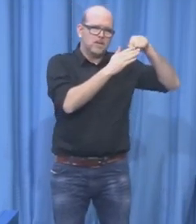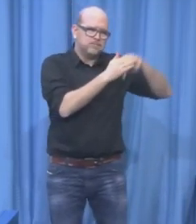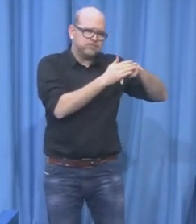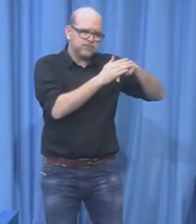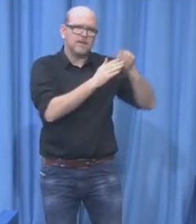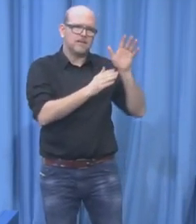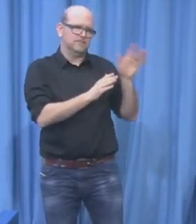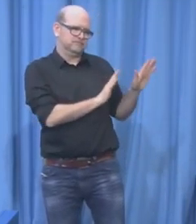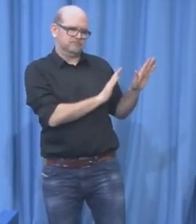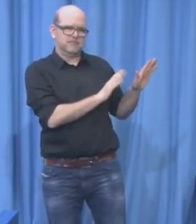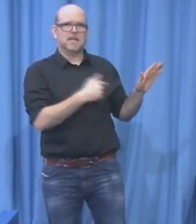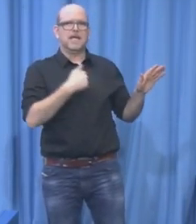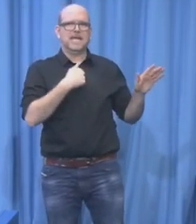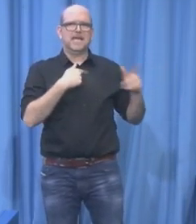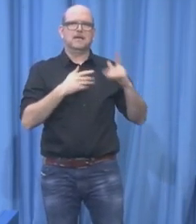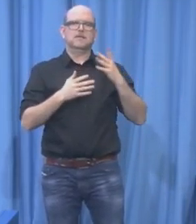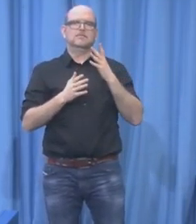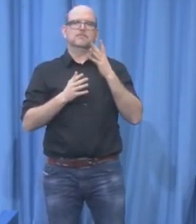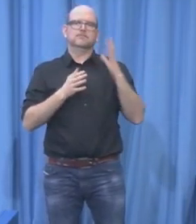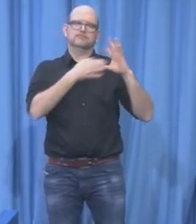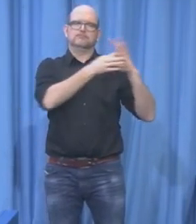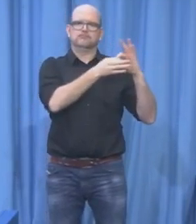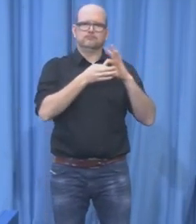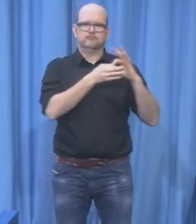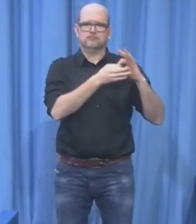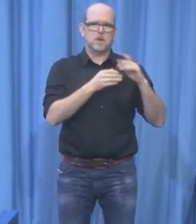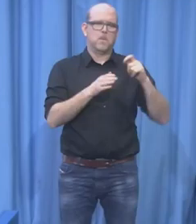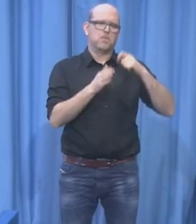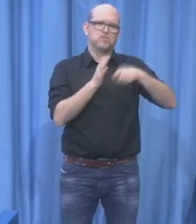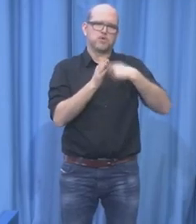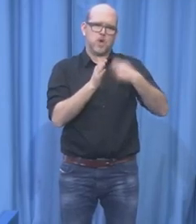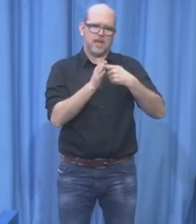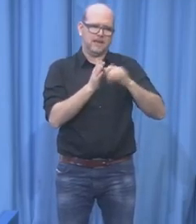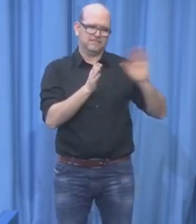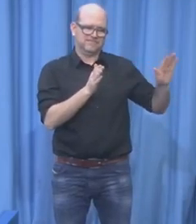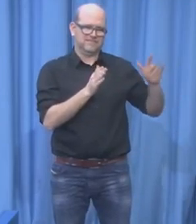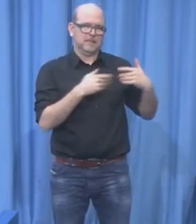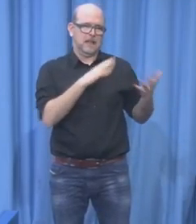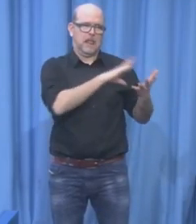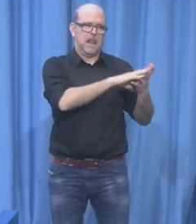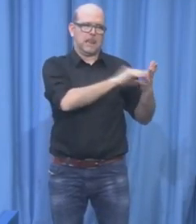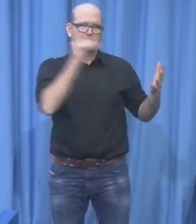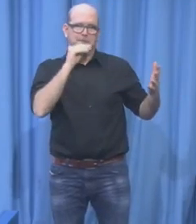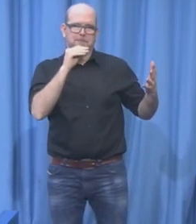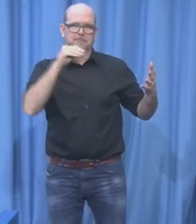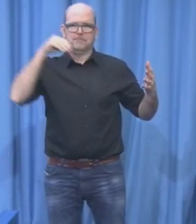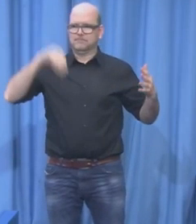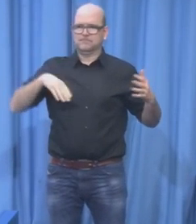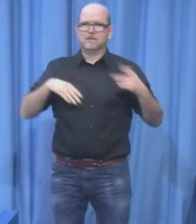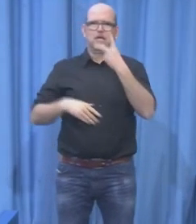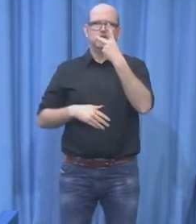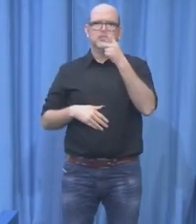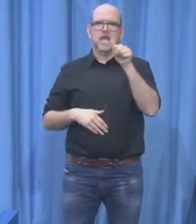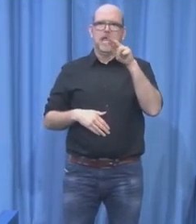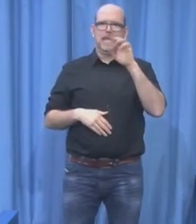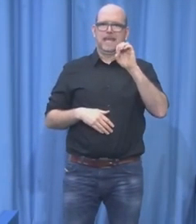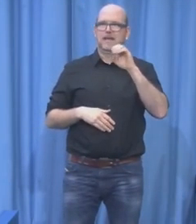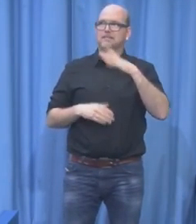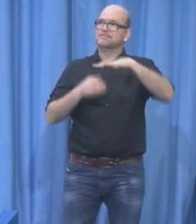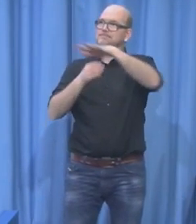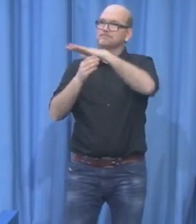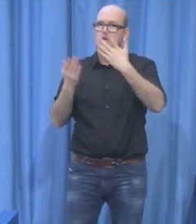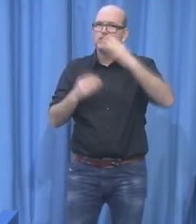on the impact that this has had on young people with intellectual disabilities in Ireland. I suppose just to briefly put it